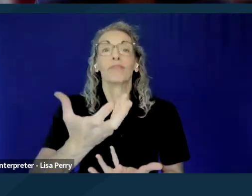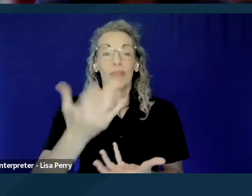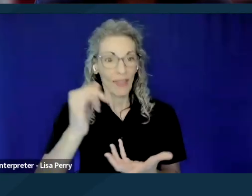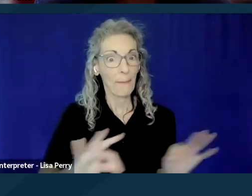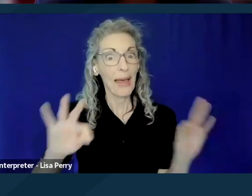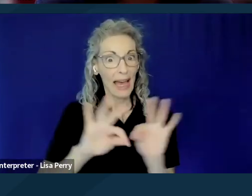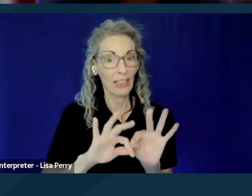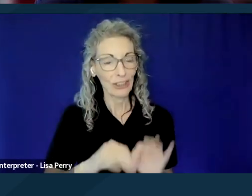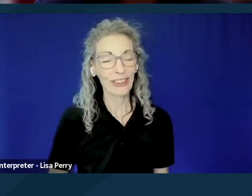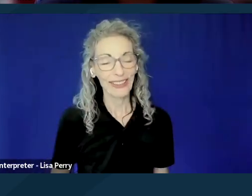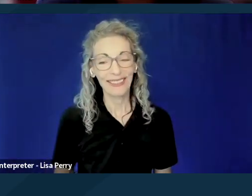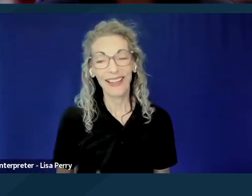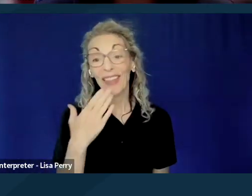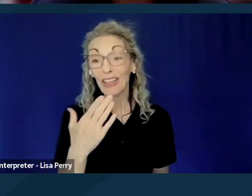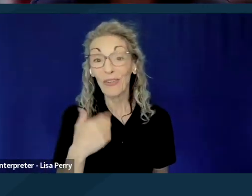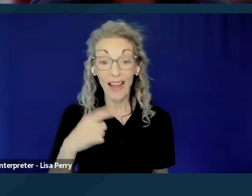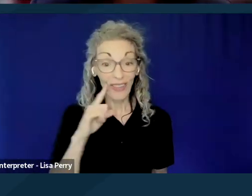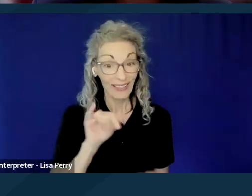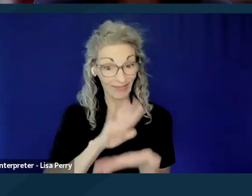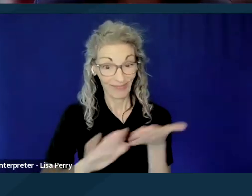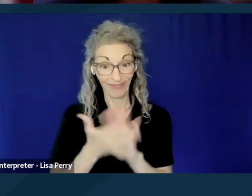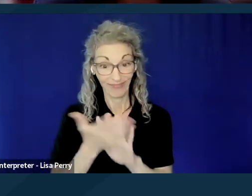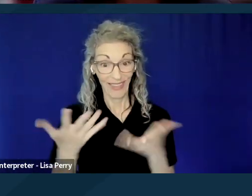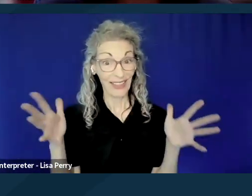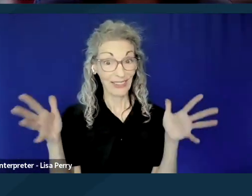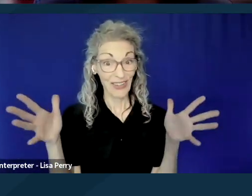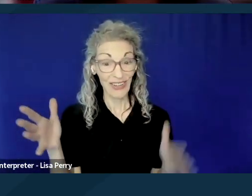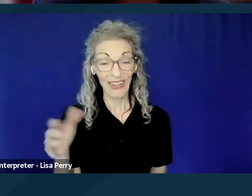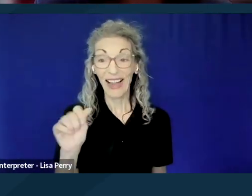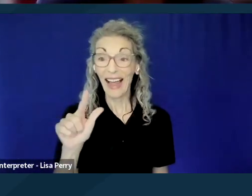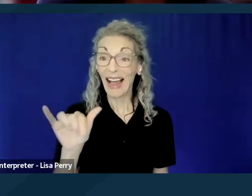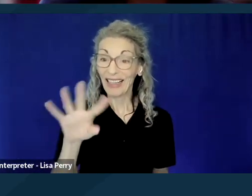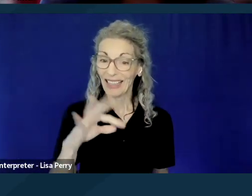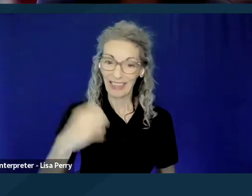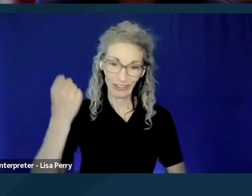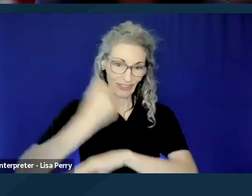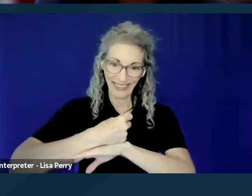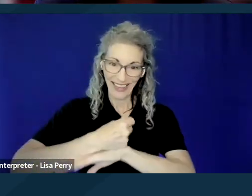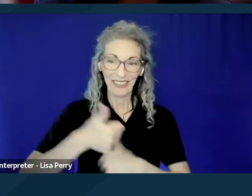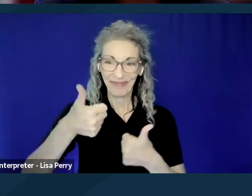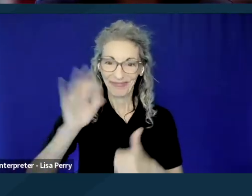All right, I think we're done. Allie, you can shut us down.